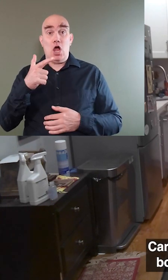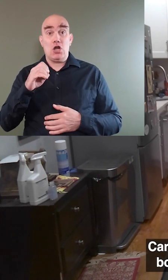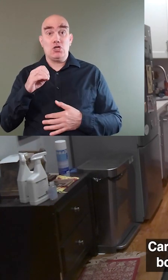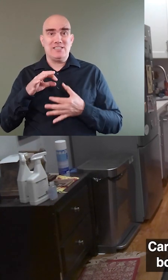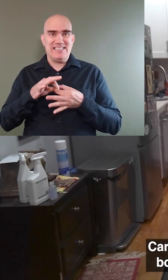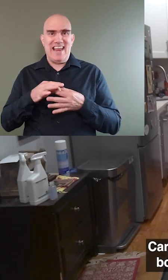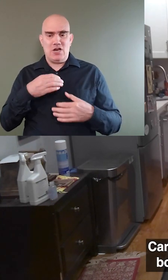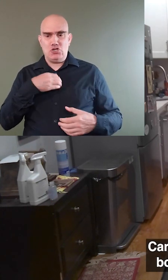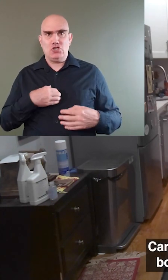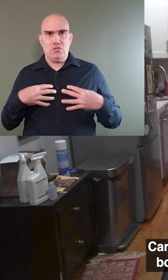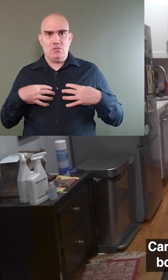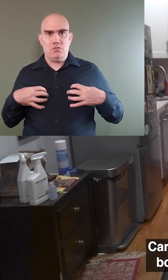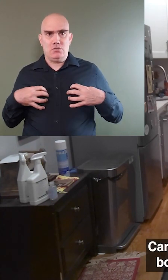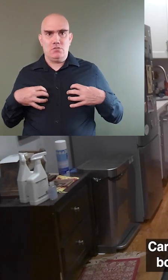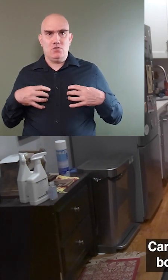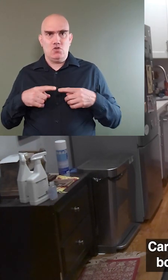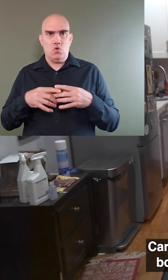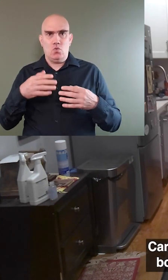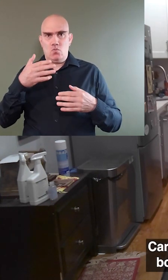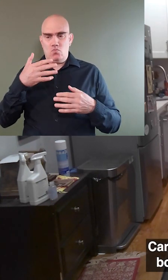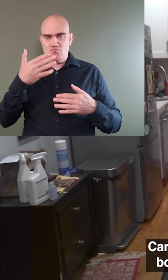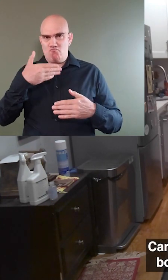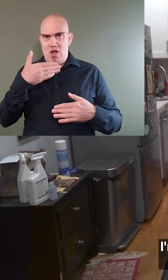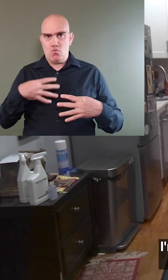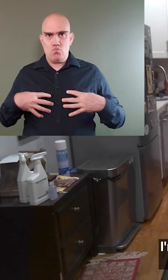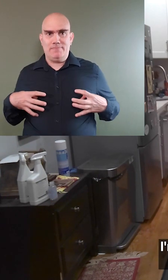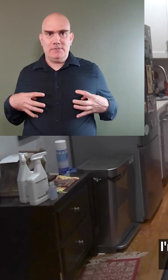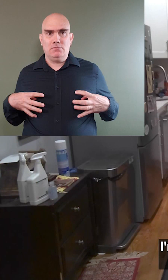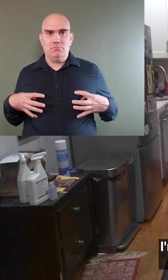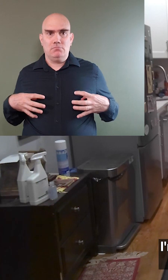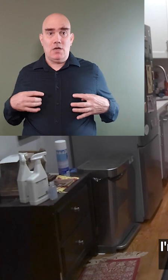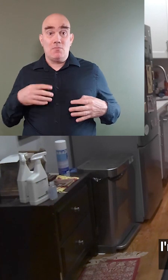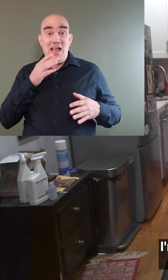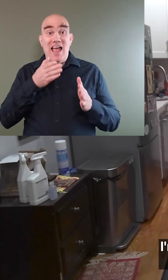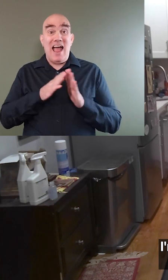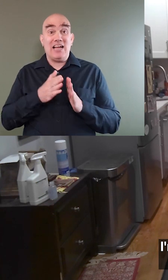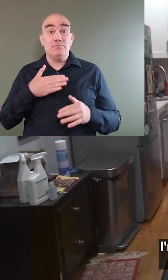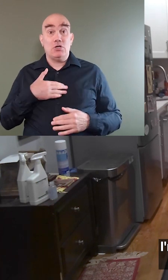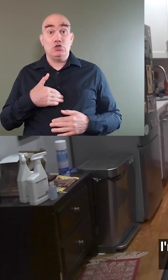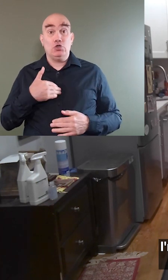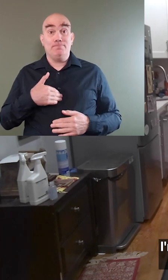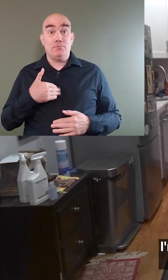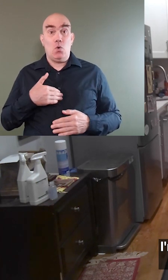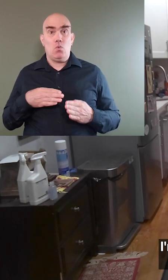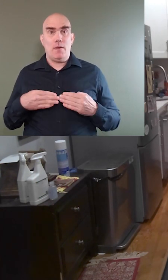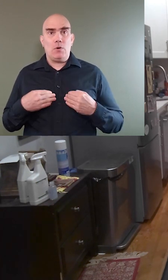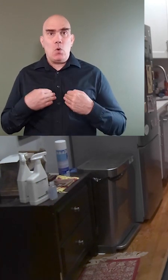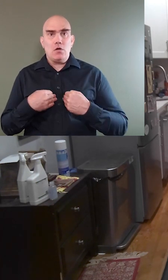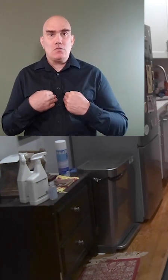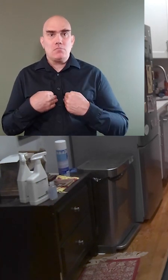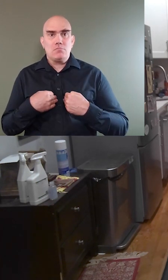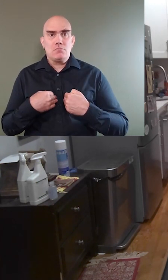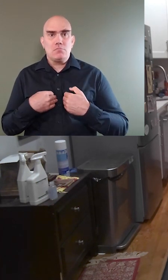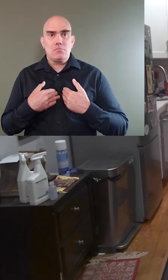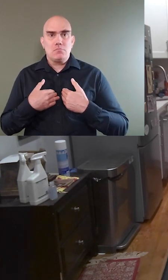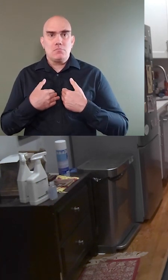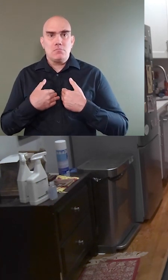my sternum bone to my ribs in the front. I'm going to ask my sternum bone to come inward.